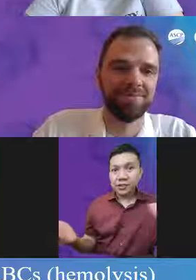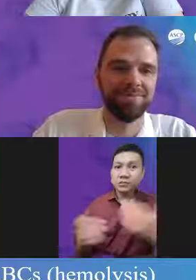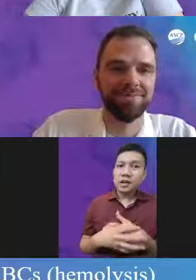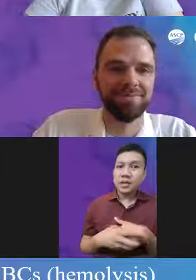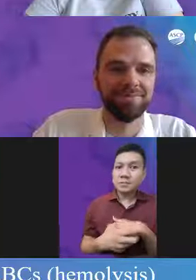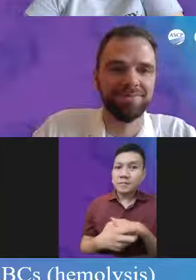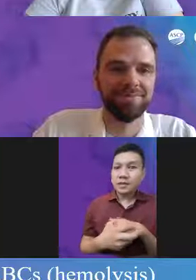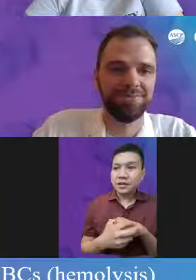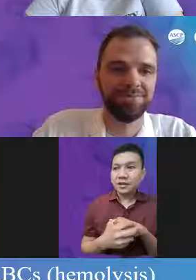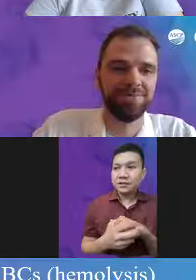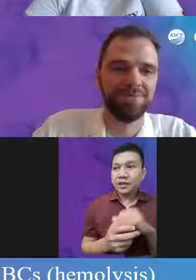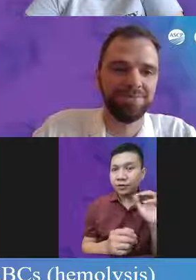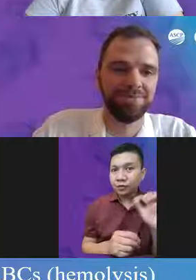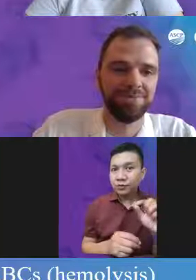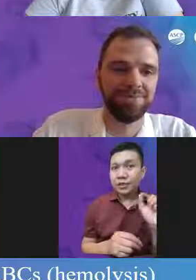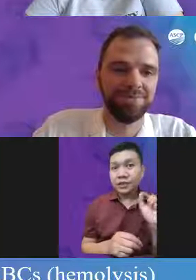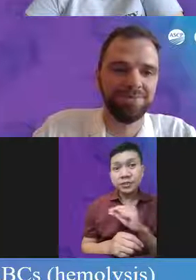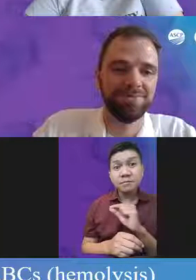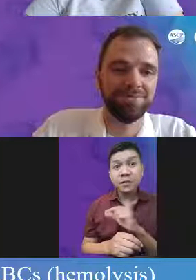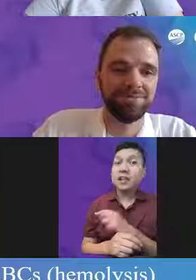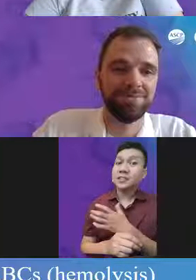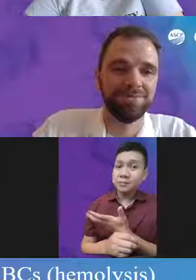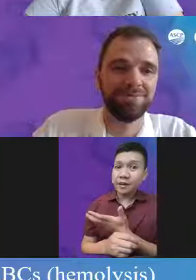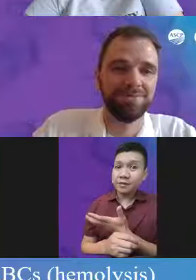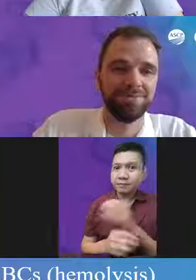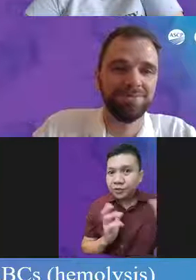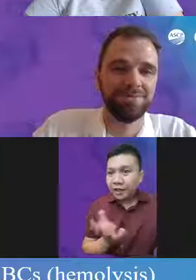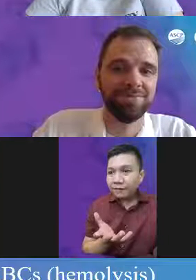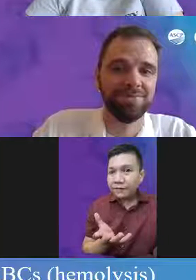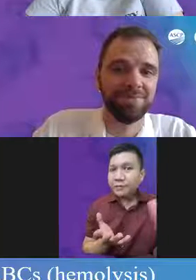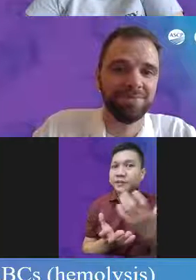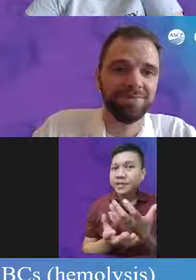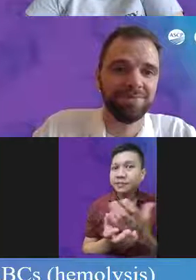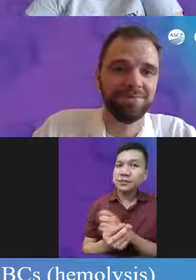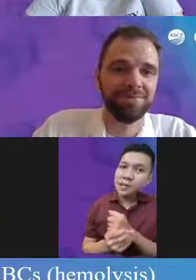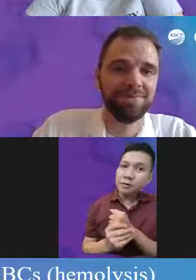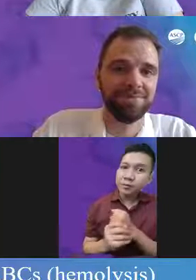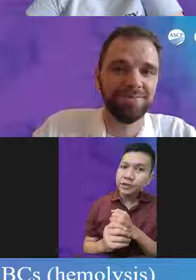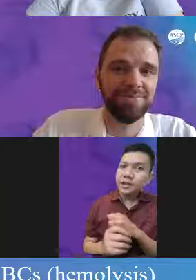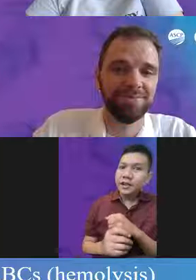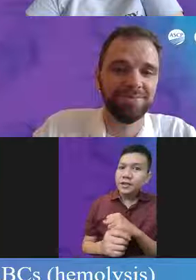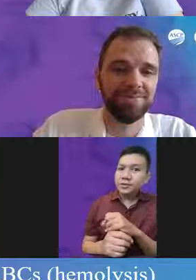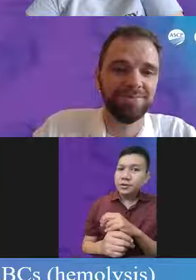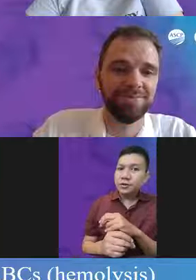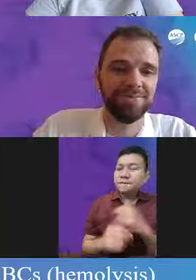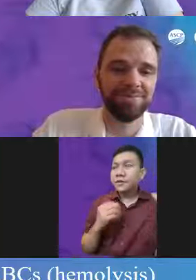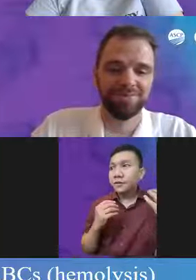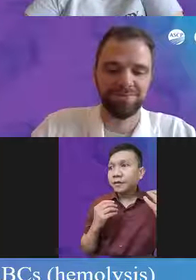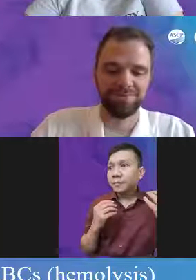will tell you, clues that there's a blood clot somewhere, but you have to make sense of that report.